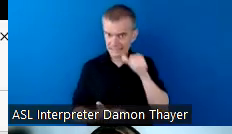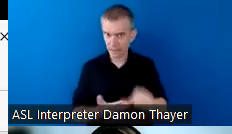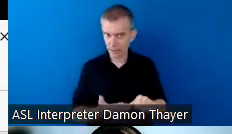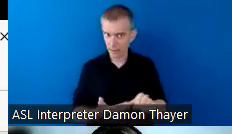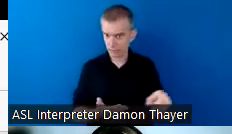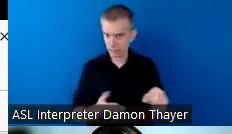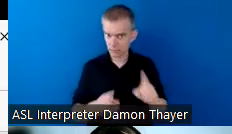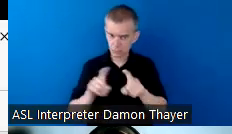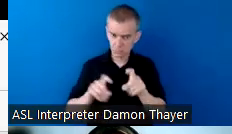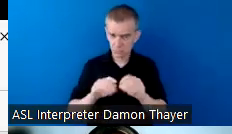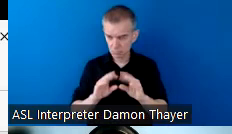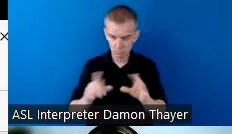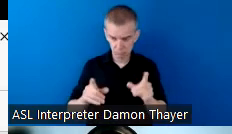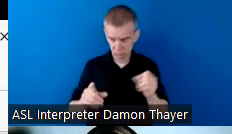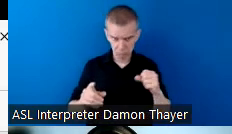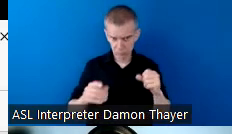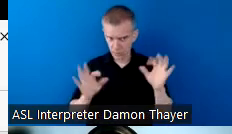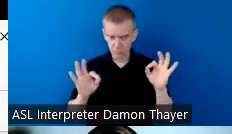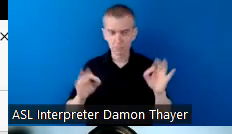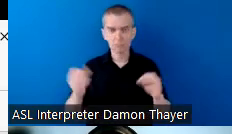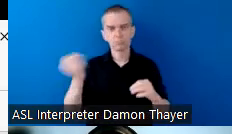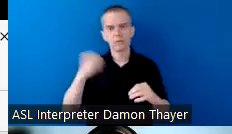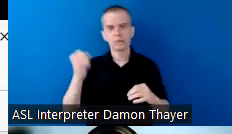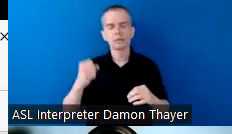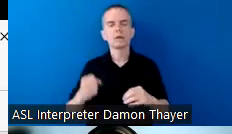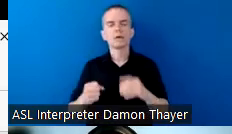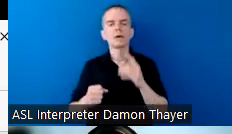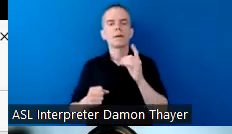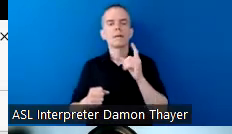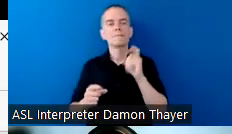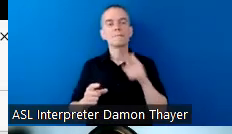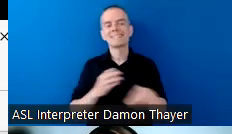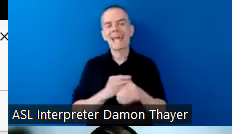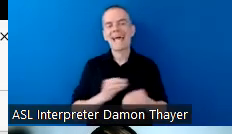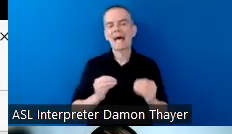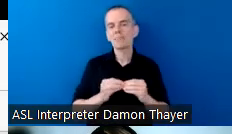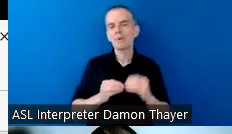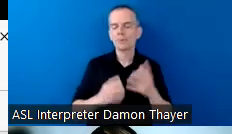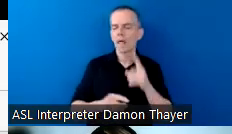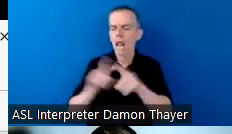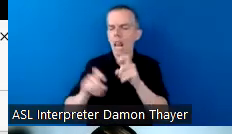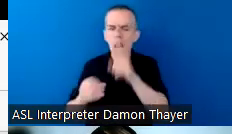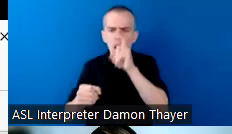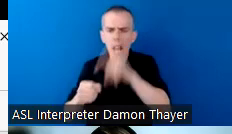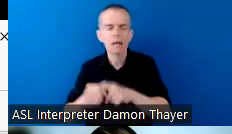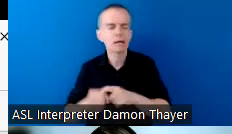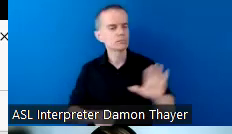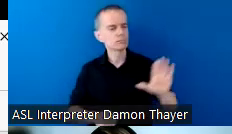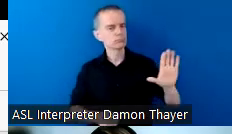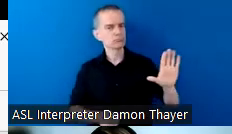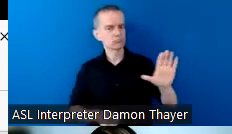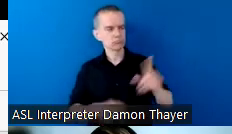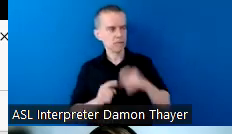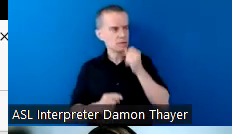said? And you can say yes. You don't have to give up any more information. If they're pressing you for more information, that's where you can say, I can't give you